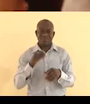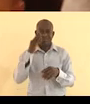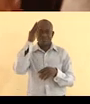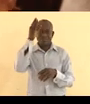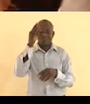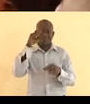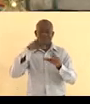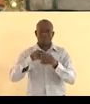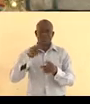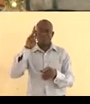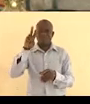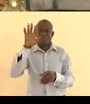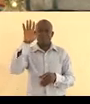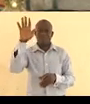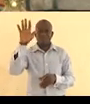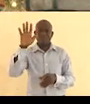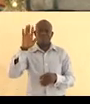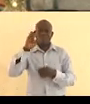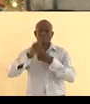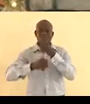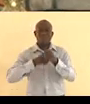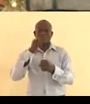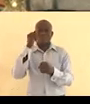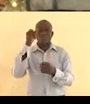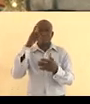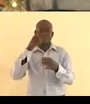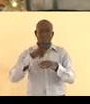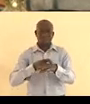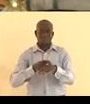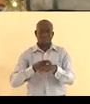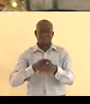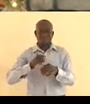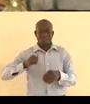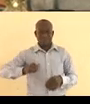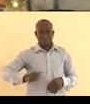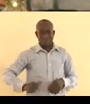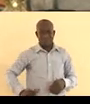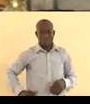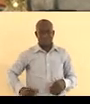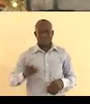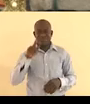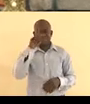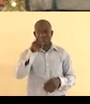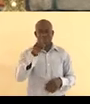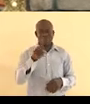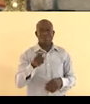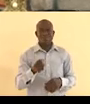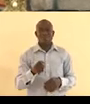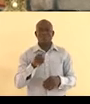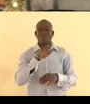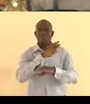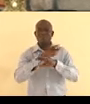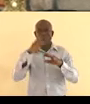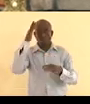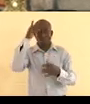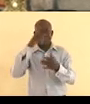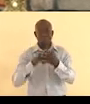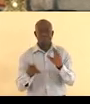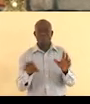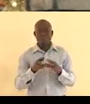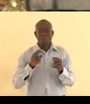If in 25 years time the person is operating you and he doesn't know what to do and kills you, so the truth of